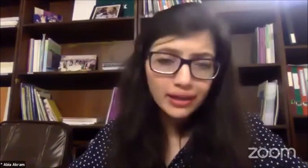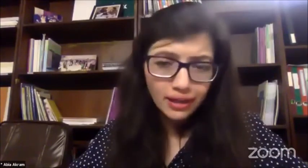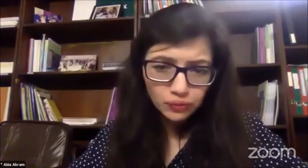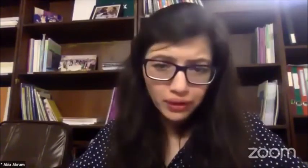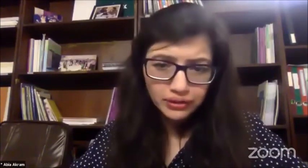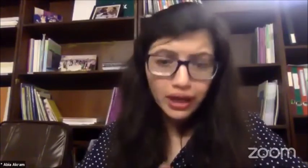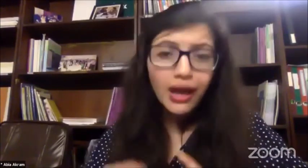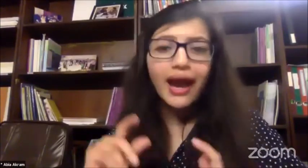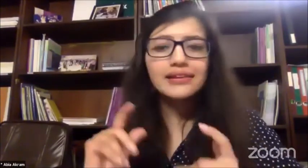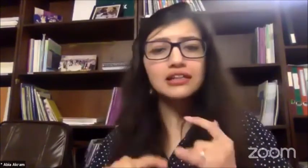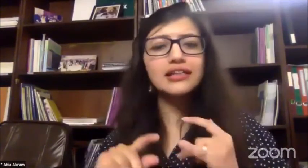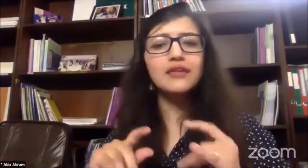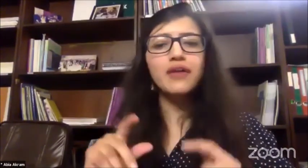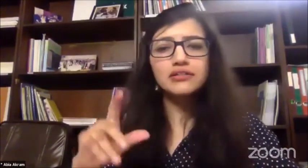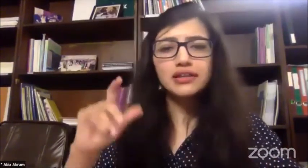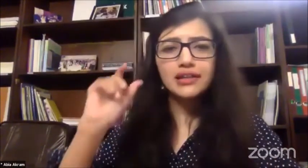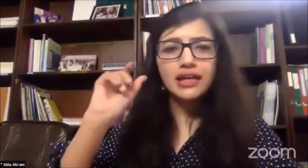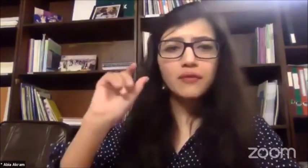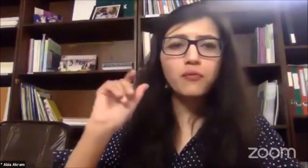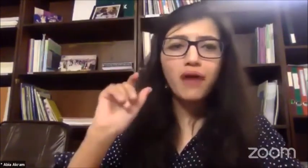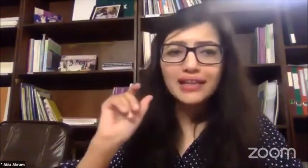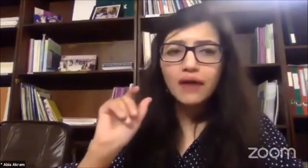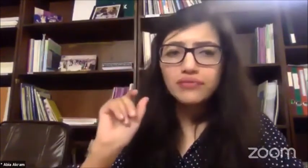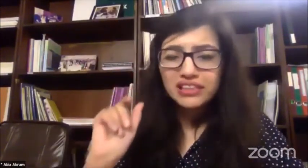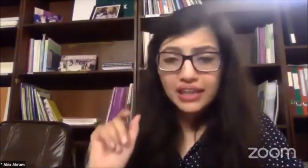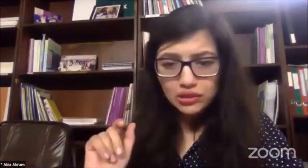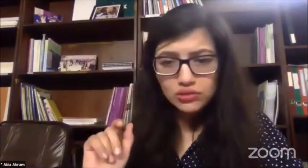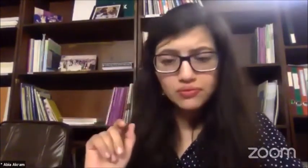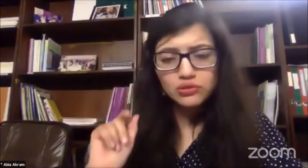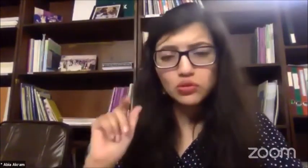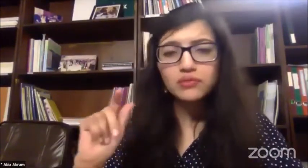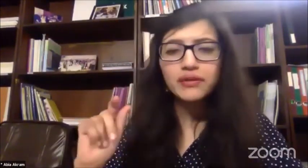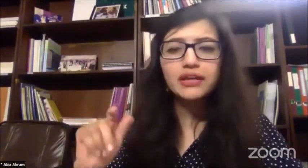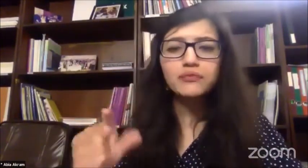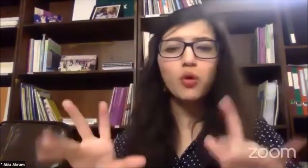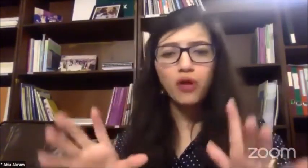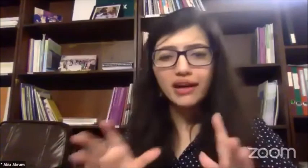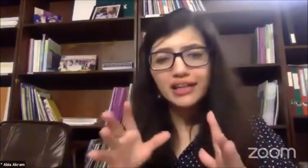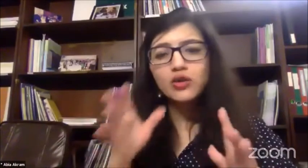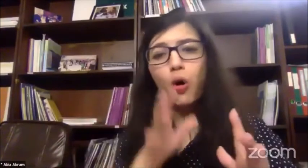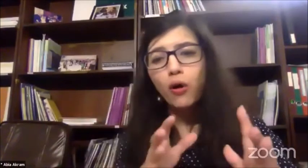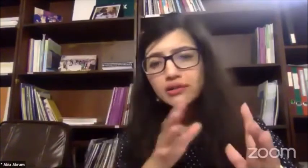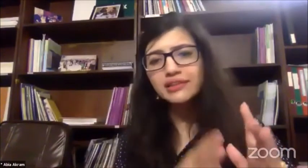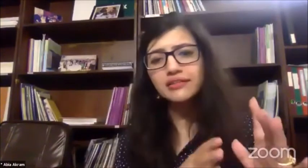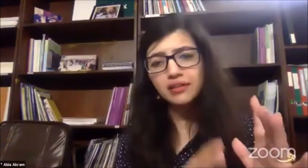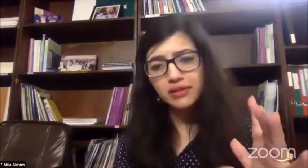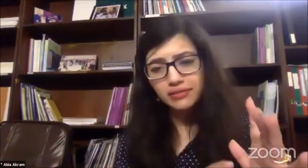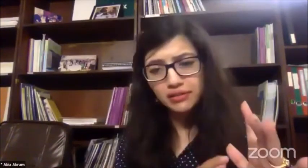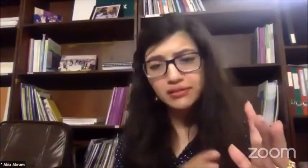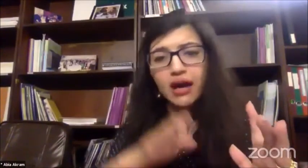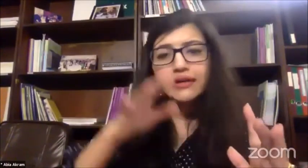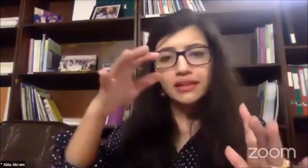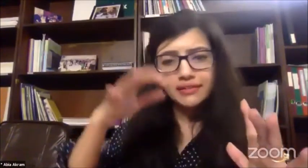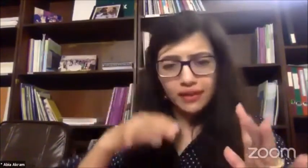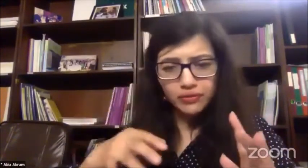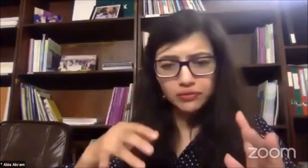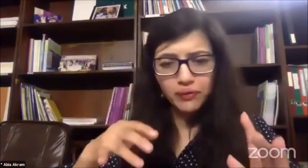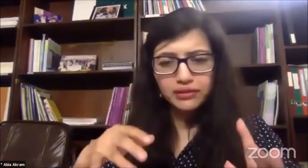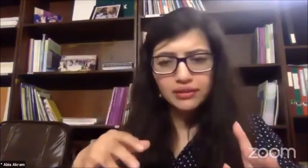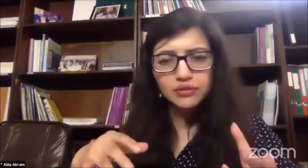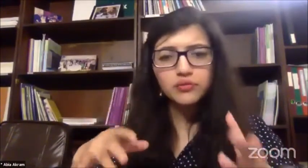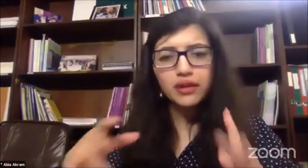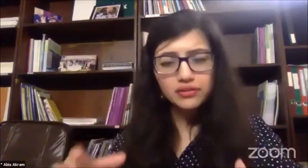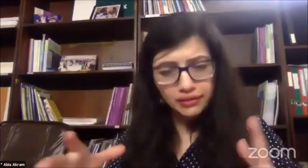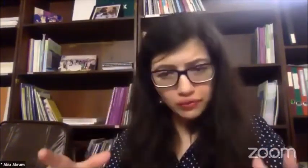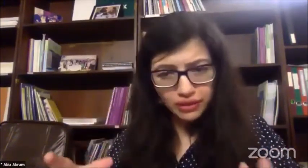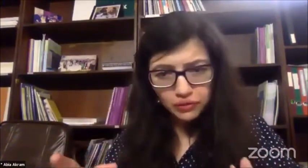or harassment. And thirdly, we are creating a mobile application which will be providing all the services, the safe